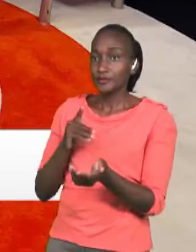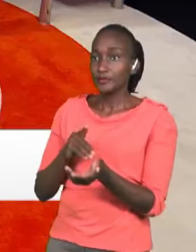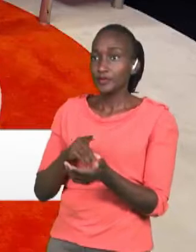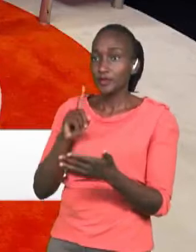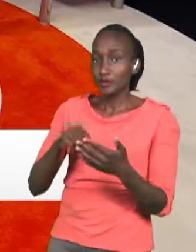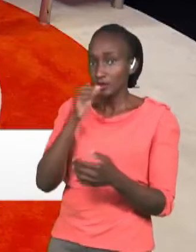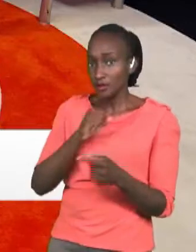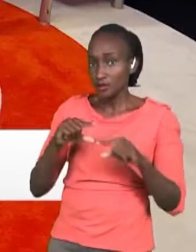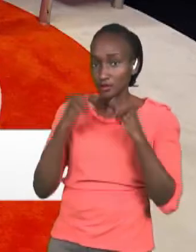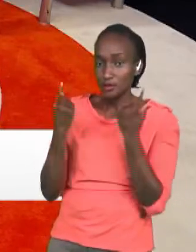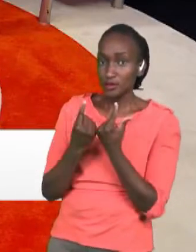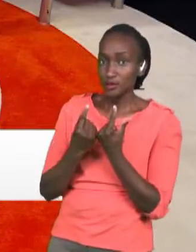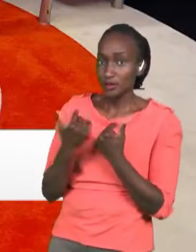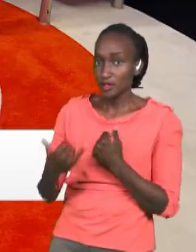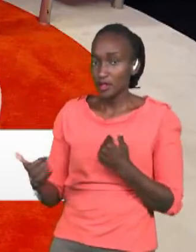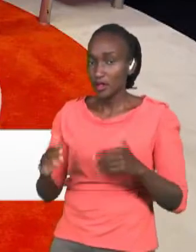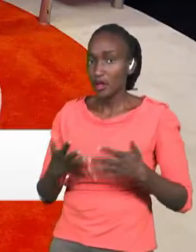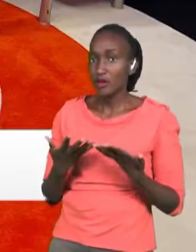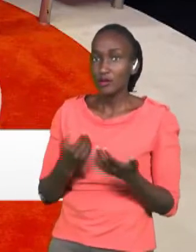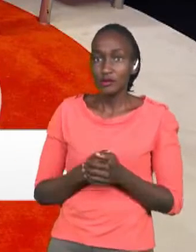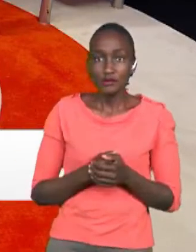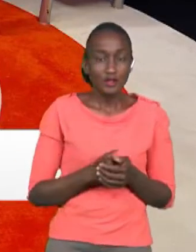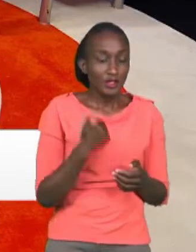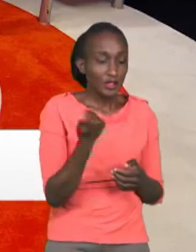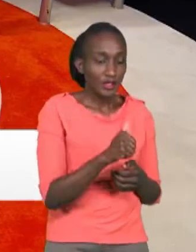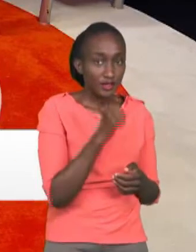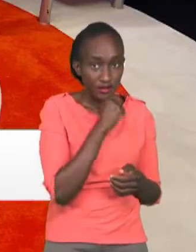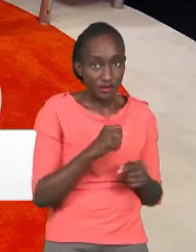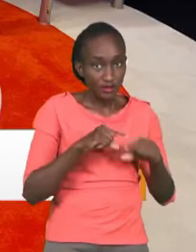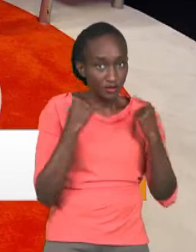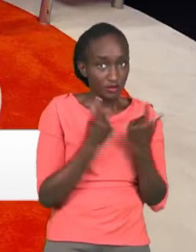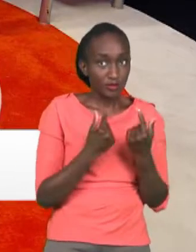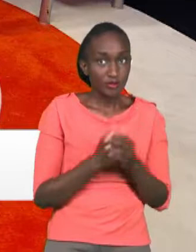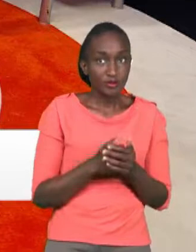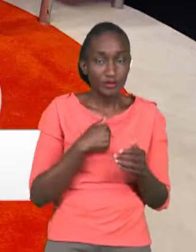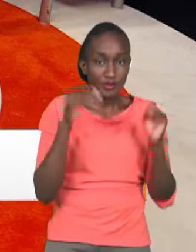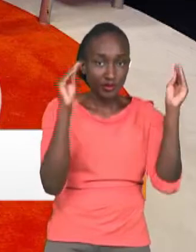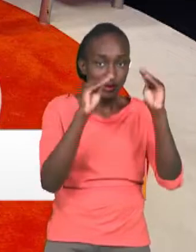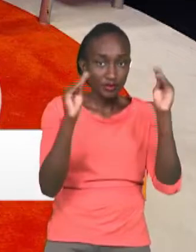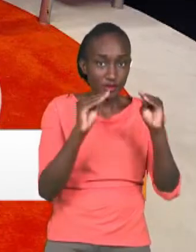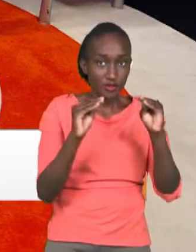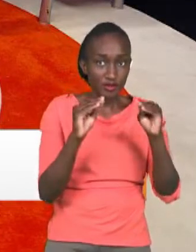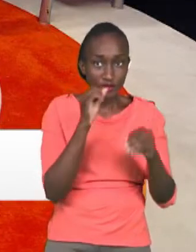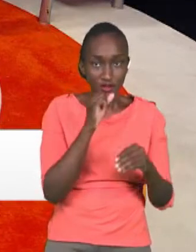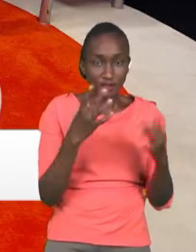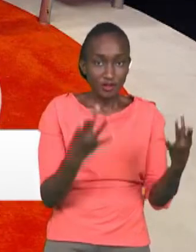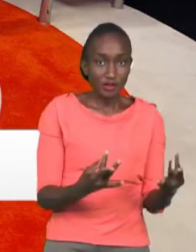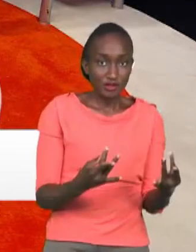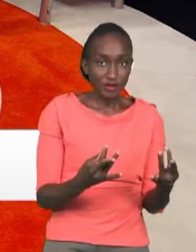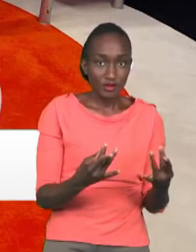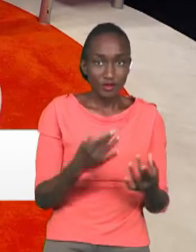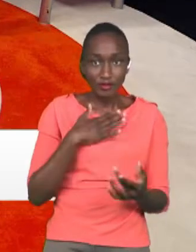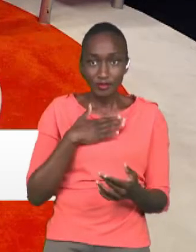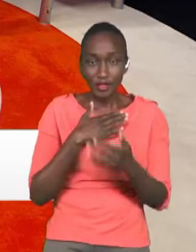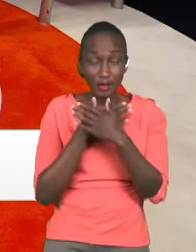groups do yoga, as young as how and as old as any how? Any age group. Any age group. I am teaching yoga, and Farah knows, and